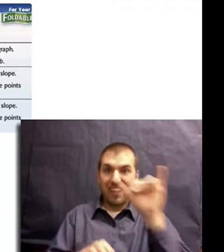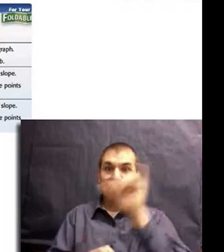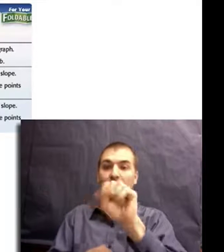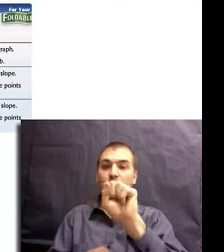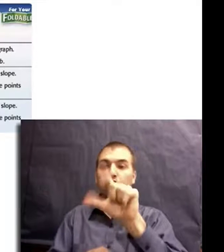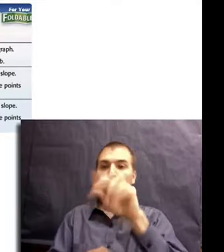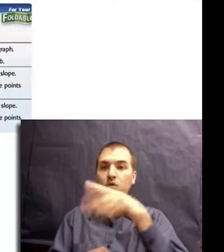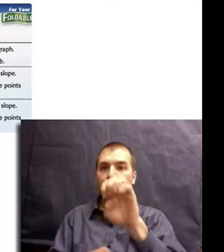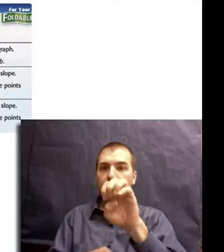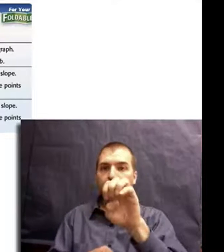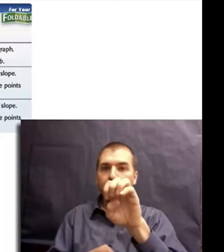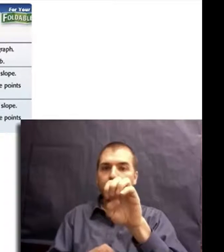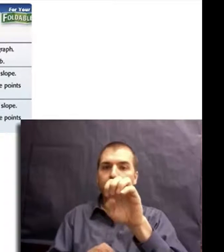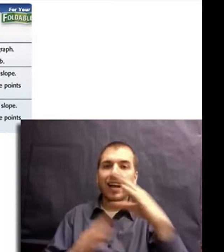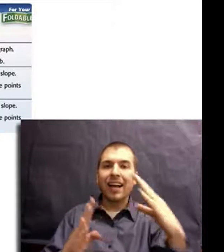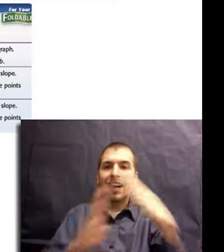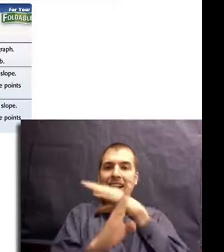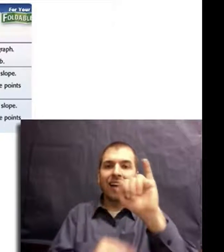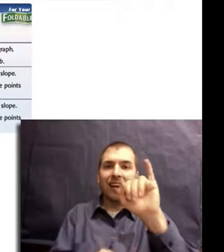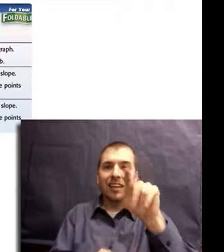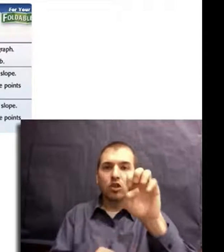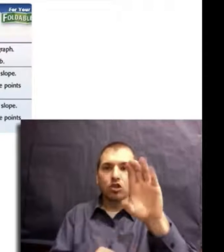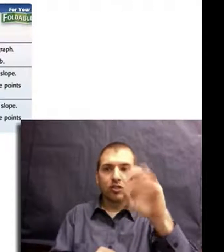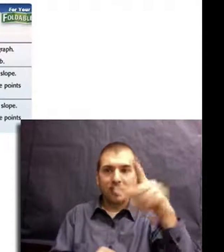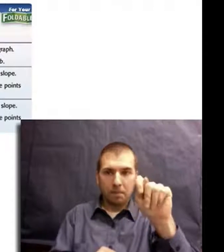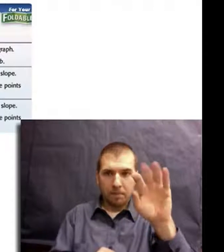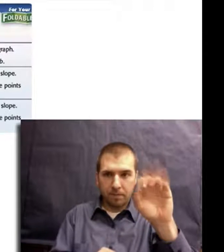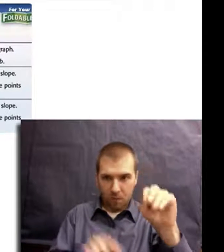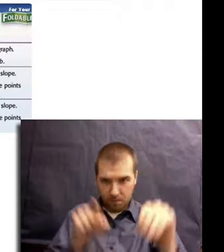the y minus equals mx plus b